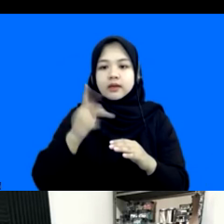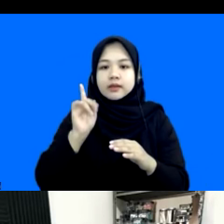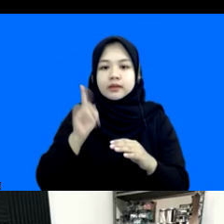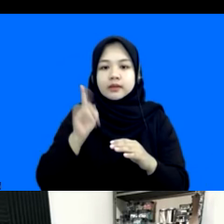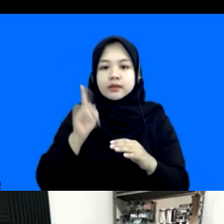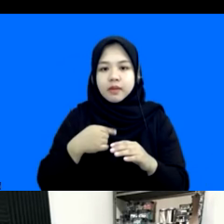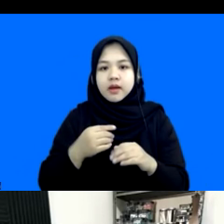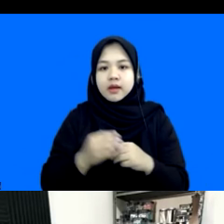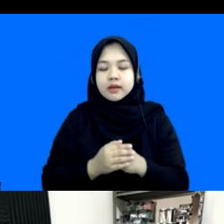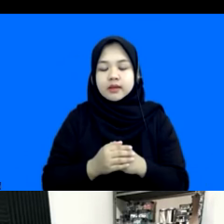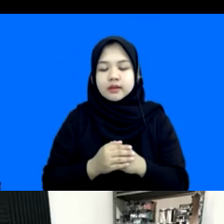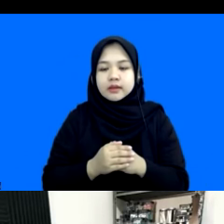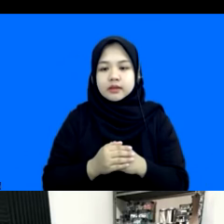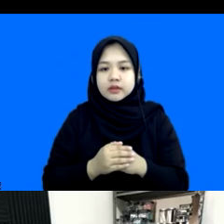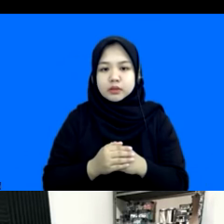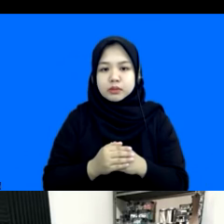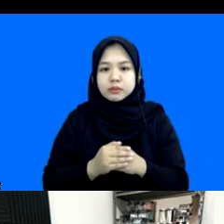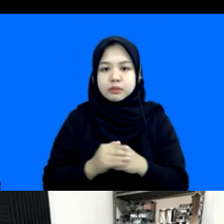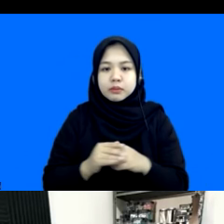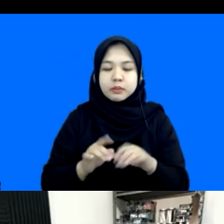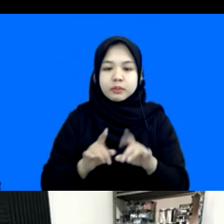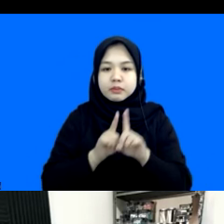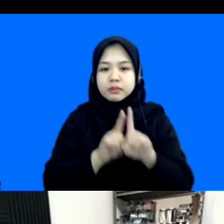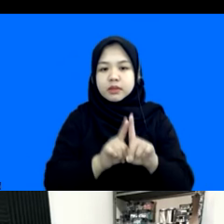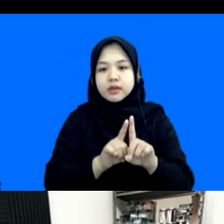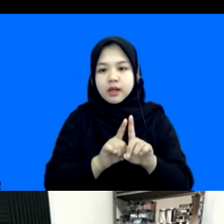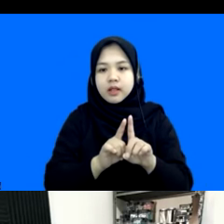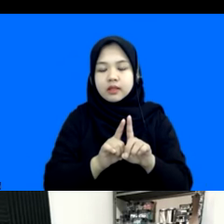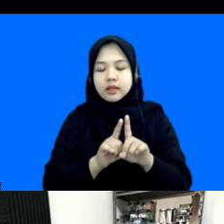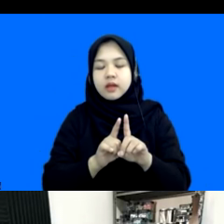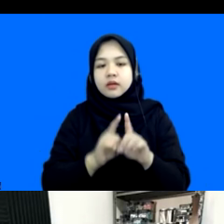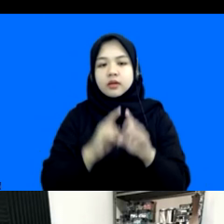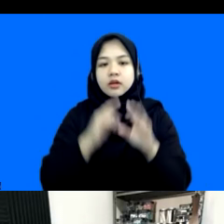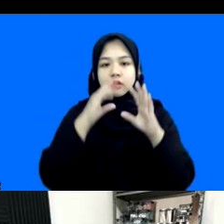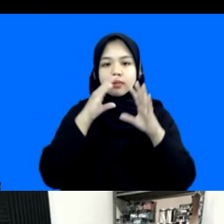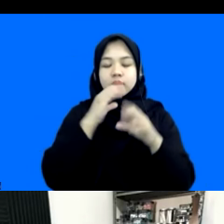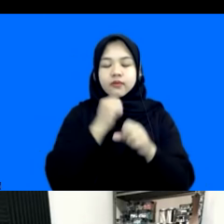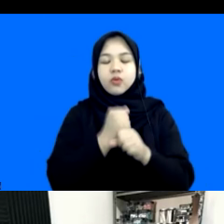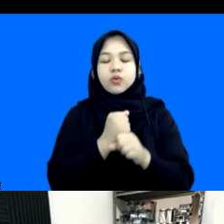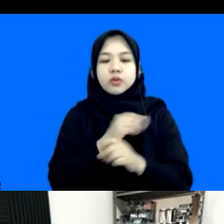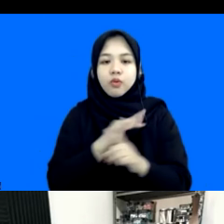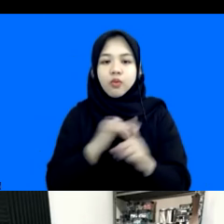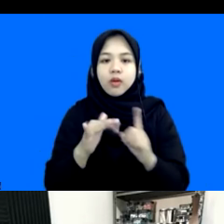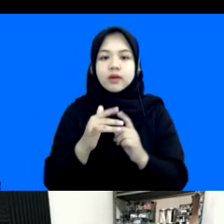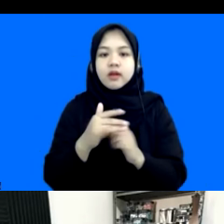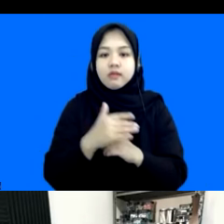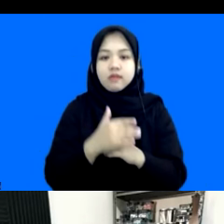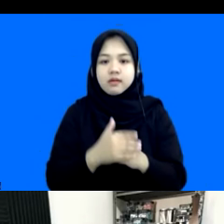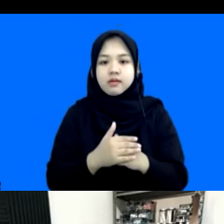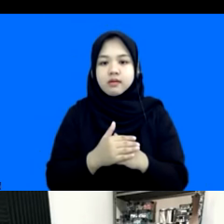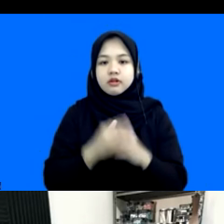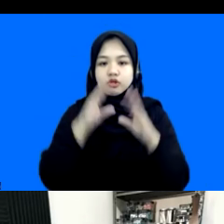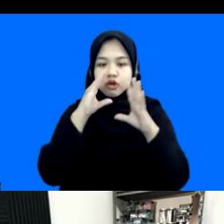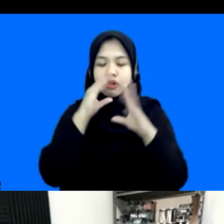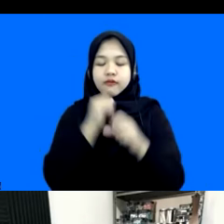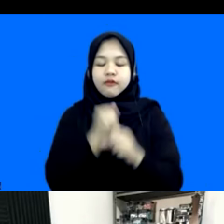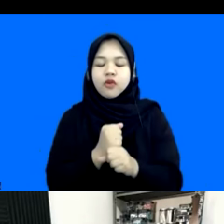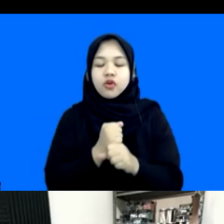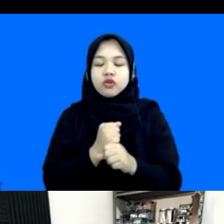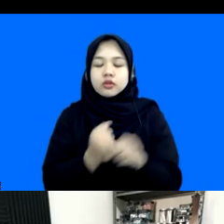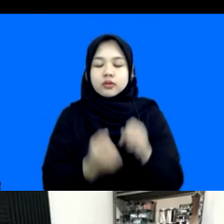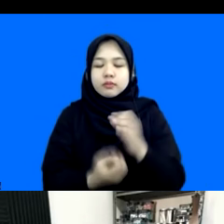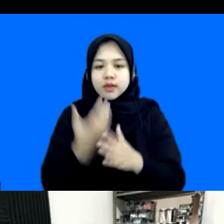approach that puts openness and citizens at the heart of smart city development. Making smart cities open, that has